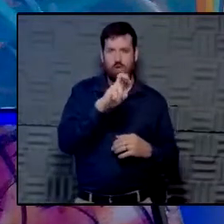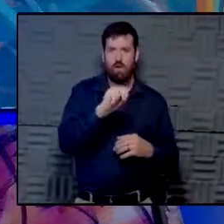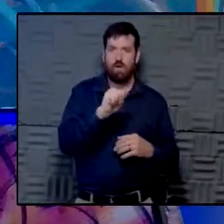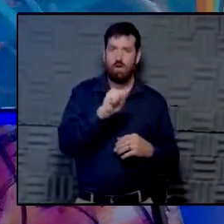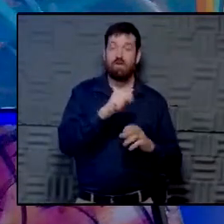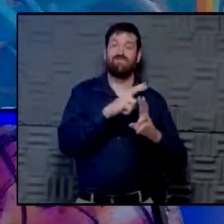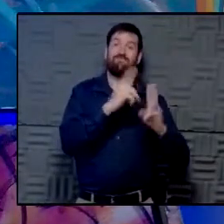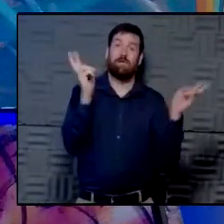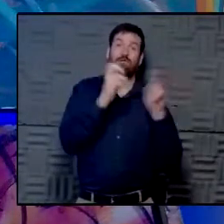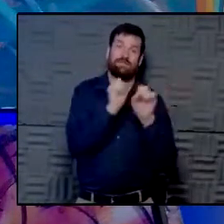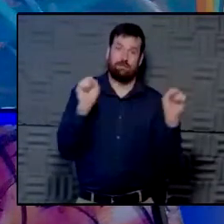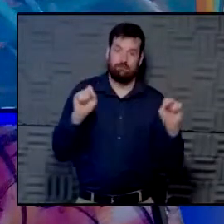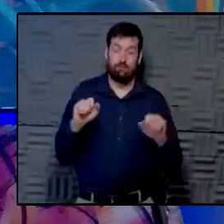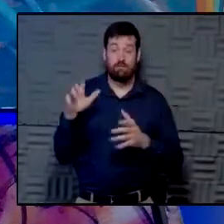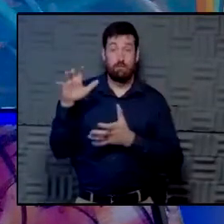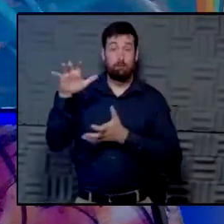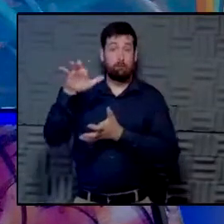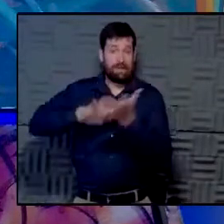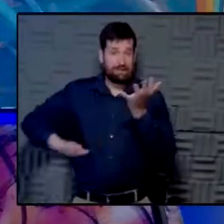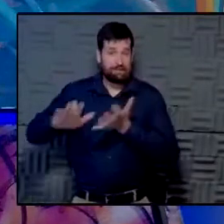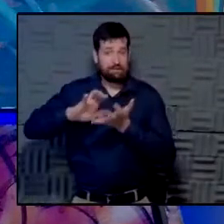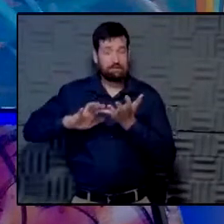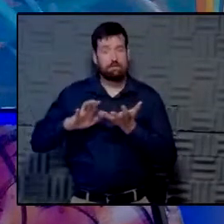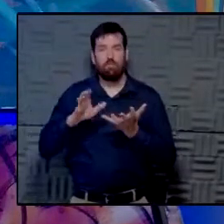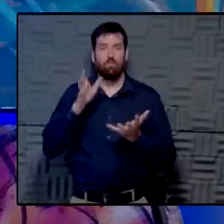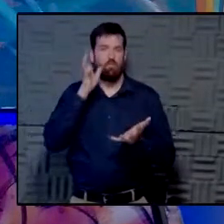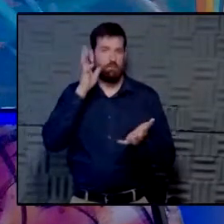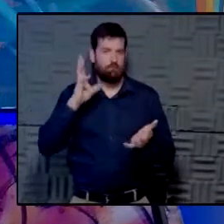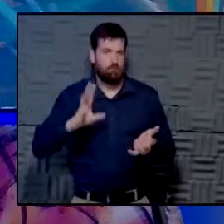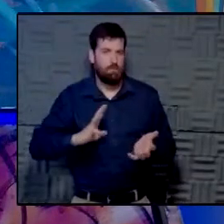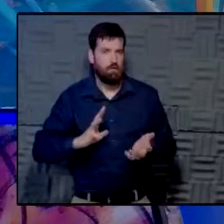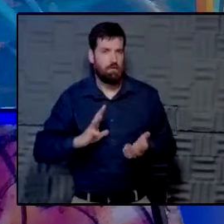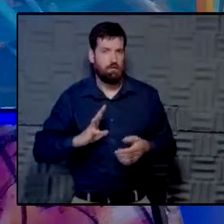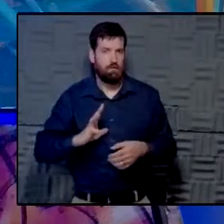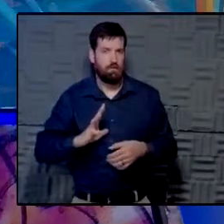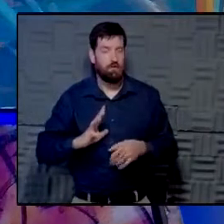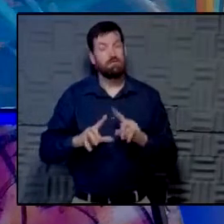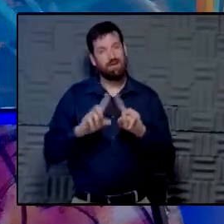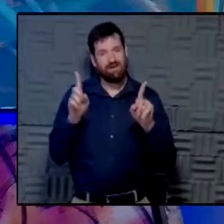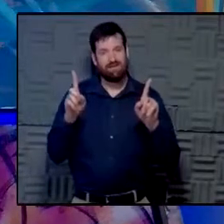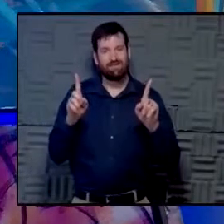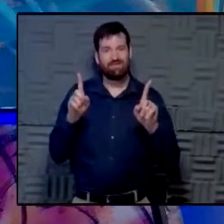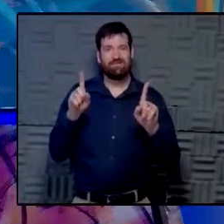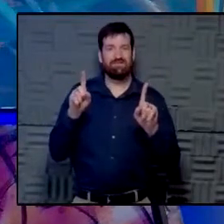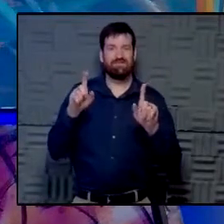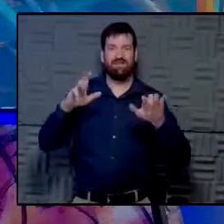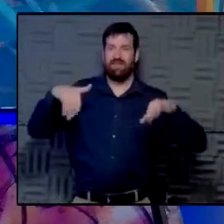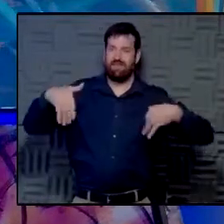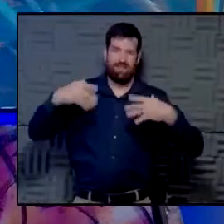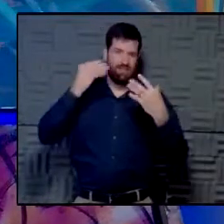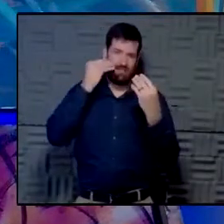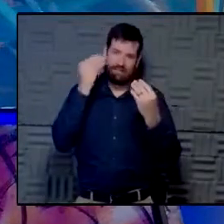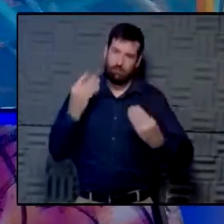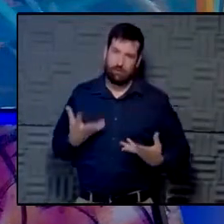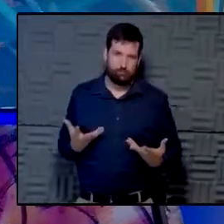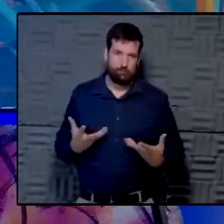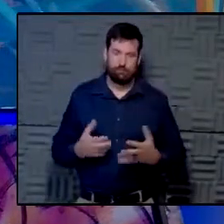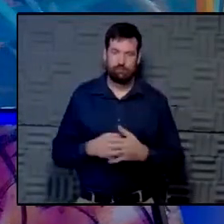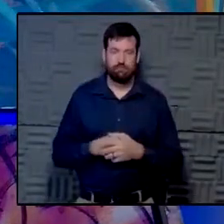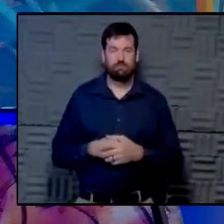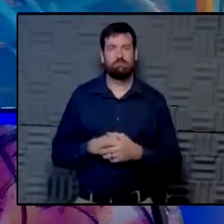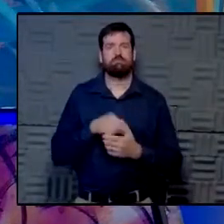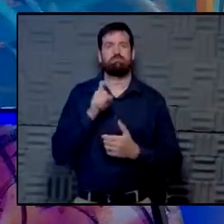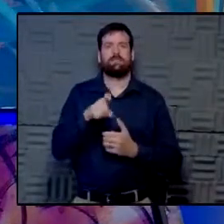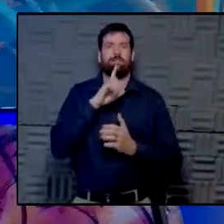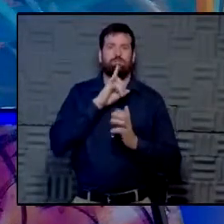mixing them in the future will be okay. But we need that information, and we need to really identify